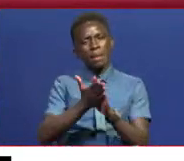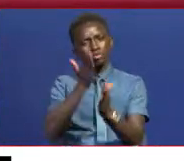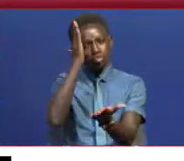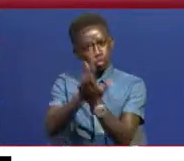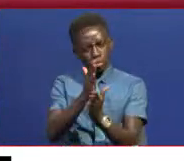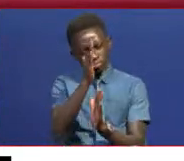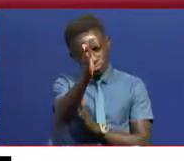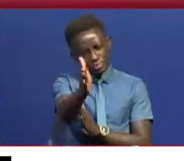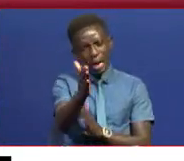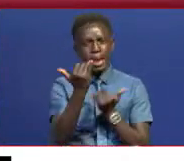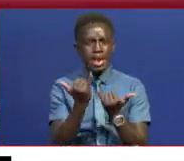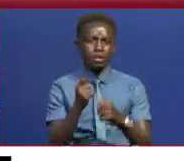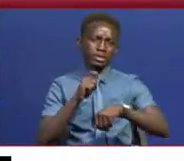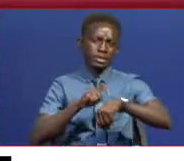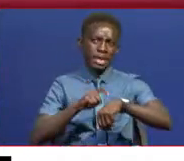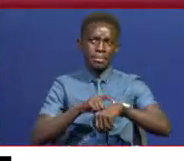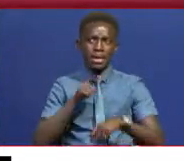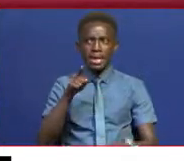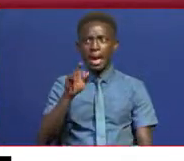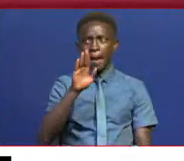This wage bill is not sustainable,